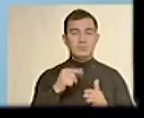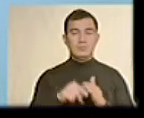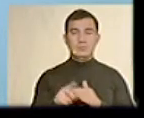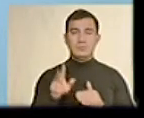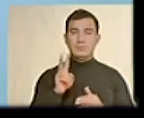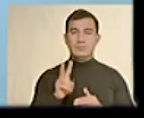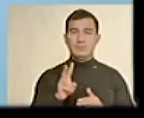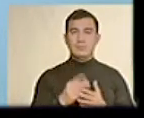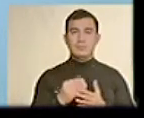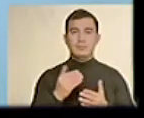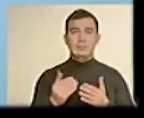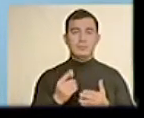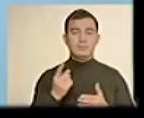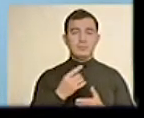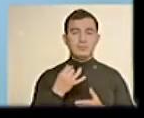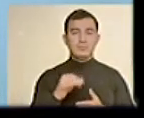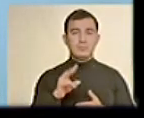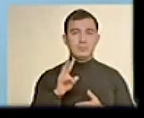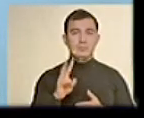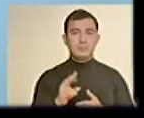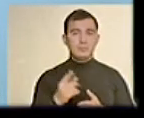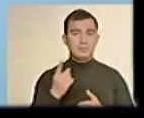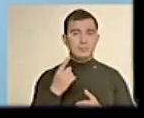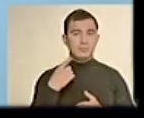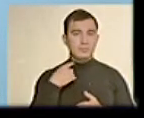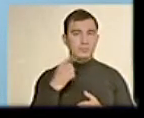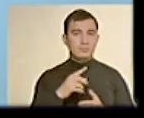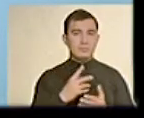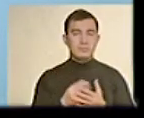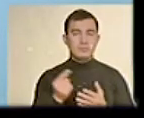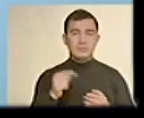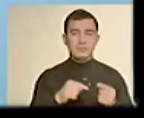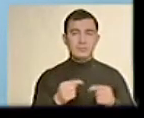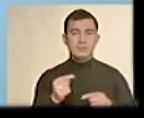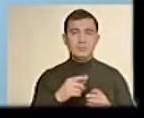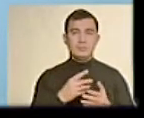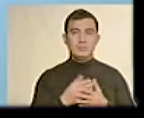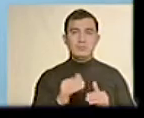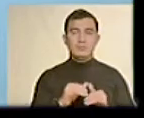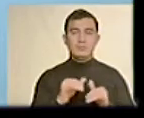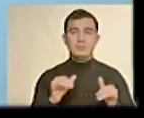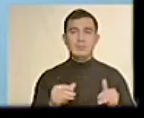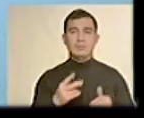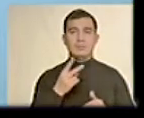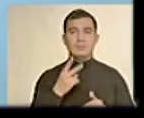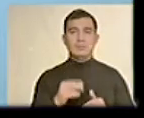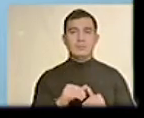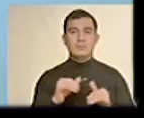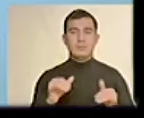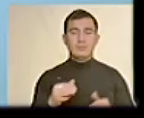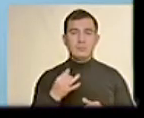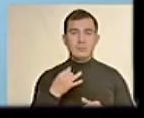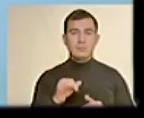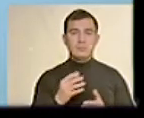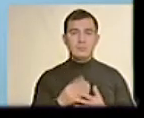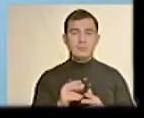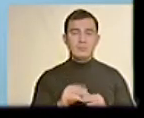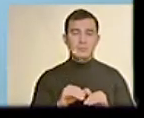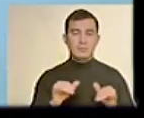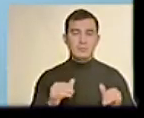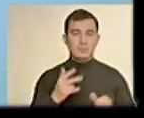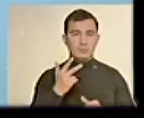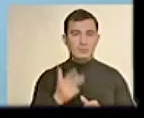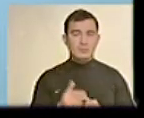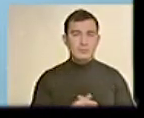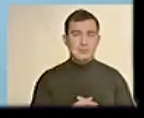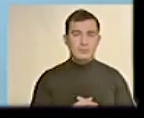birinchi sonning kvadrati y kvadrat. Ikkalovini bir-biriga ko'paytirib yana 2 ga ko'paytirsak, 2 ko'paytirilgan y ko'paytirilgan 3 deb yozib